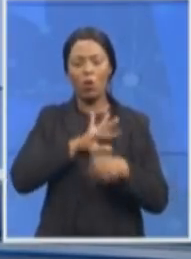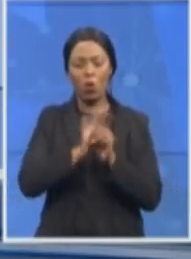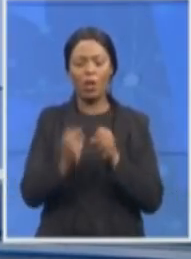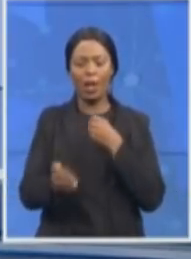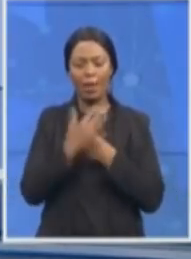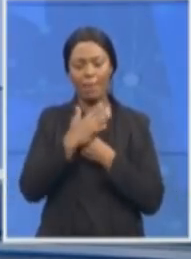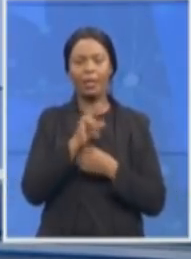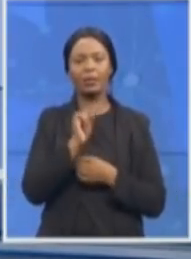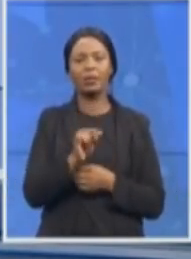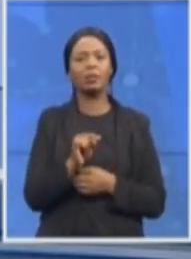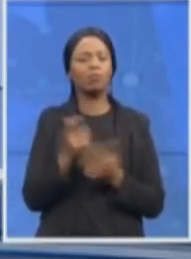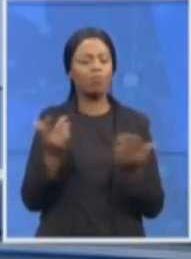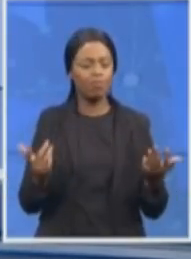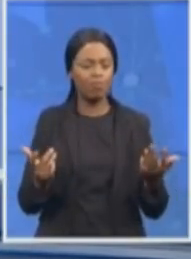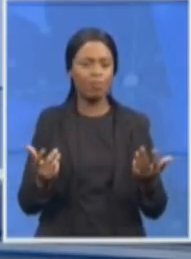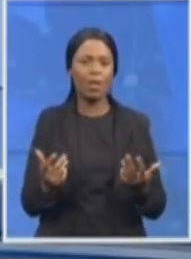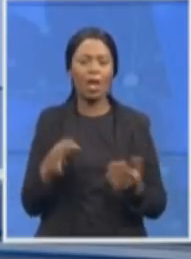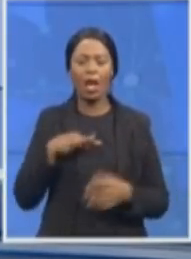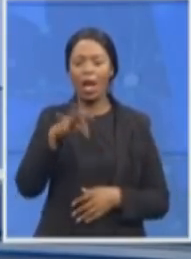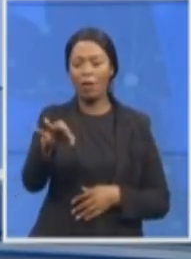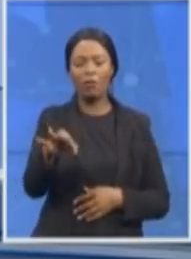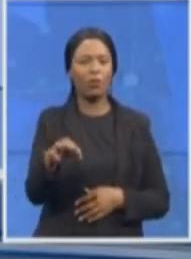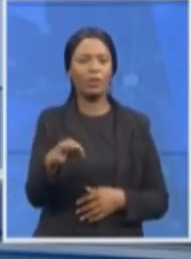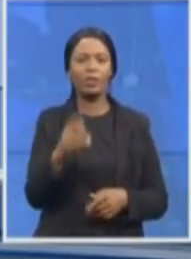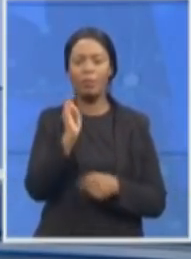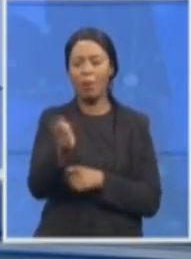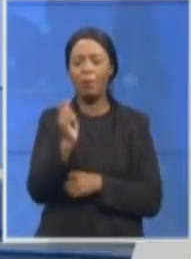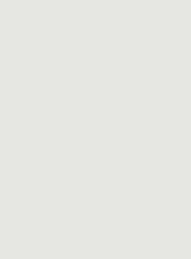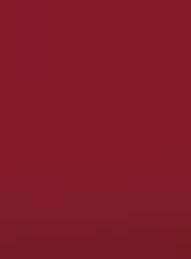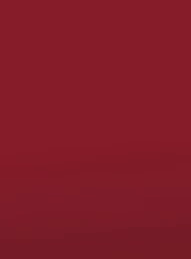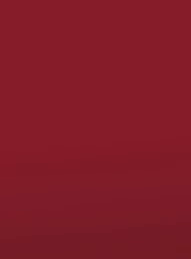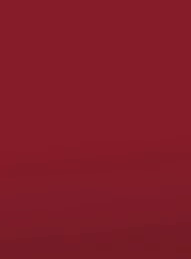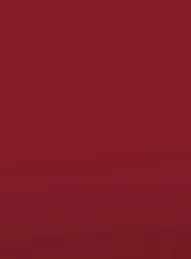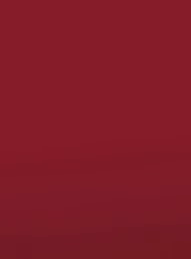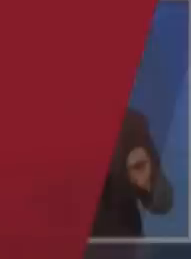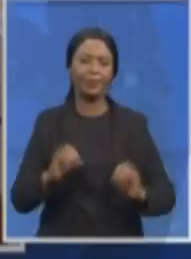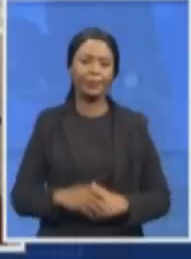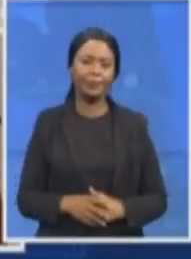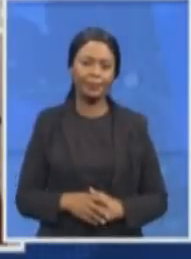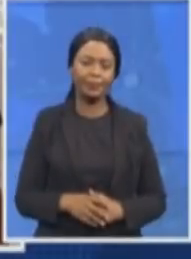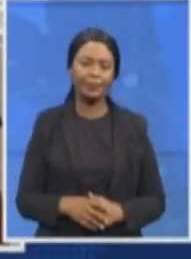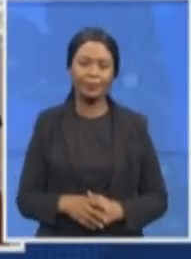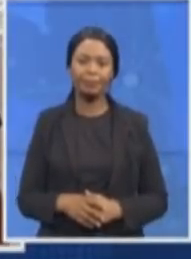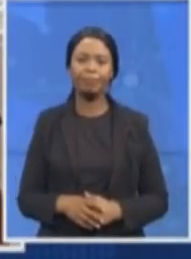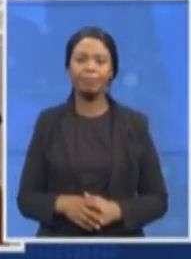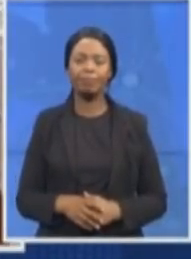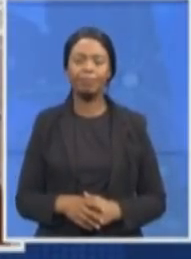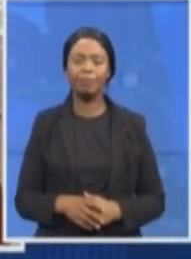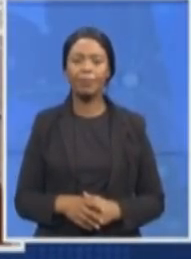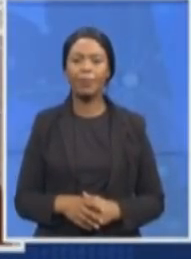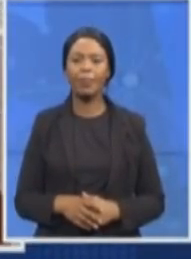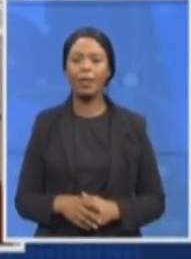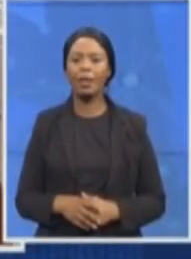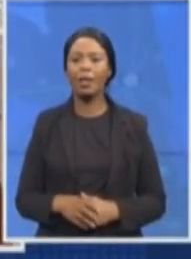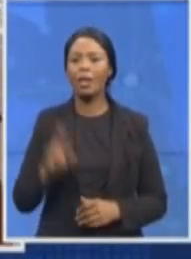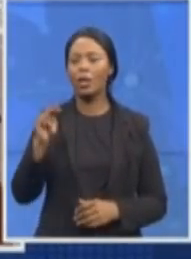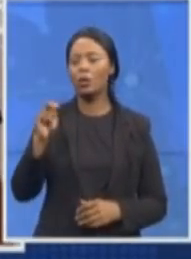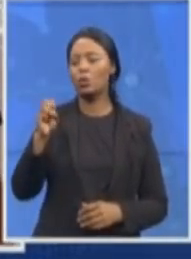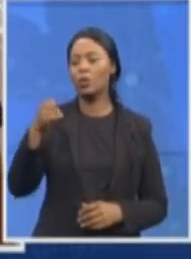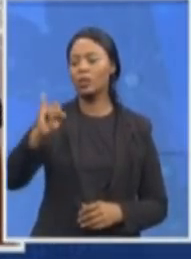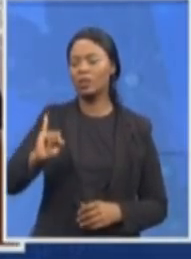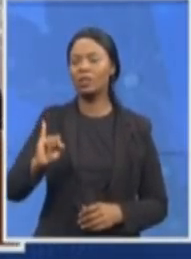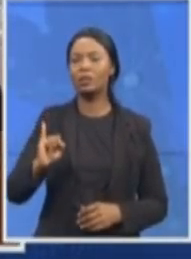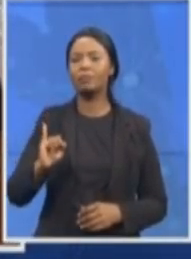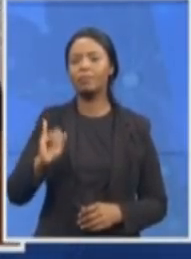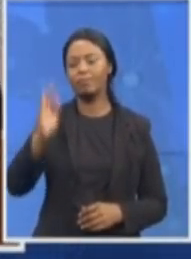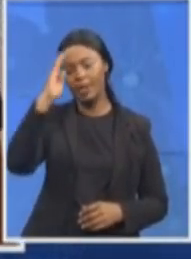pay rent. Let's bring in Nozintombi Miya. She's covering the story for us. Nozi, very good afternoon to you. Tell us more about what's happening where you